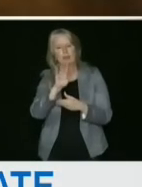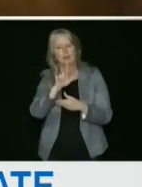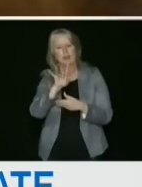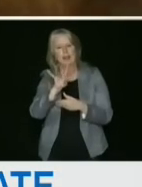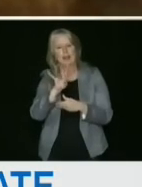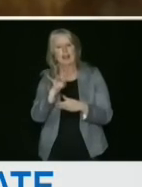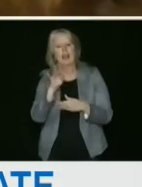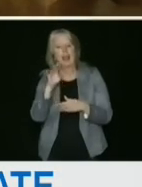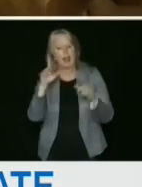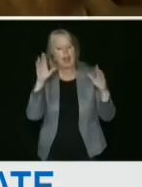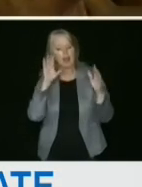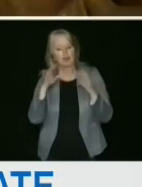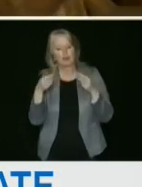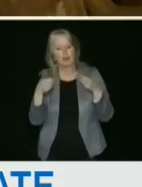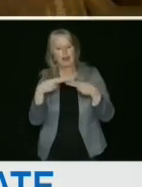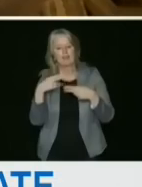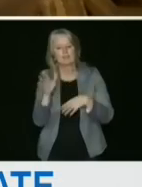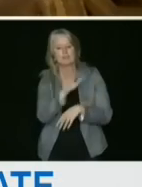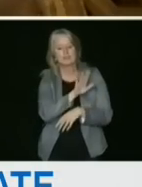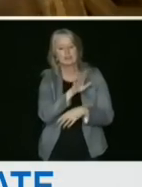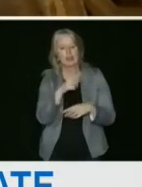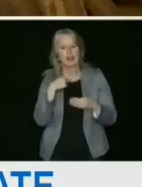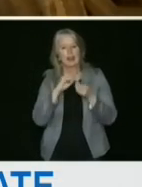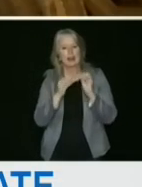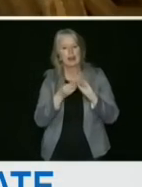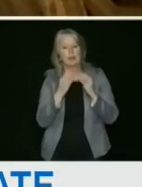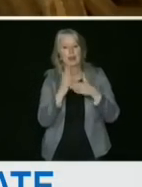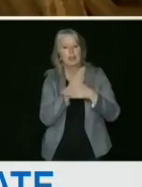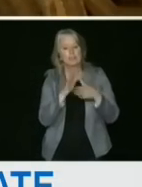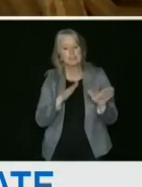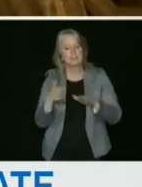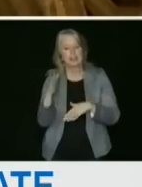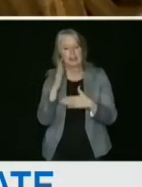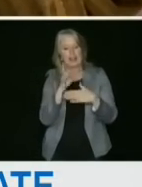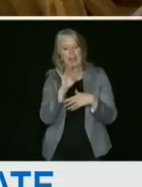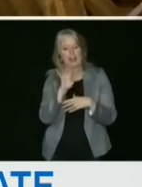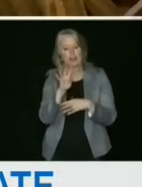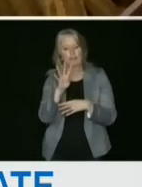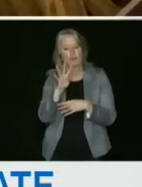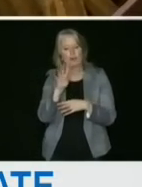left shows the predicted number of cases could be in the range of